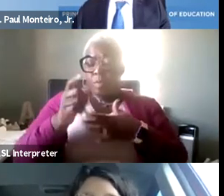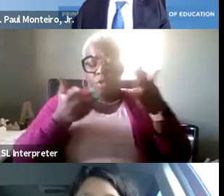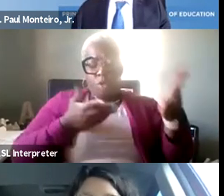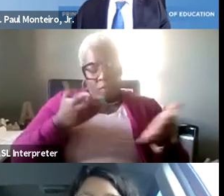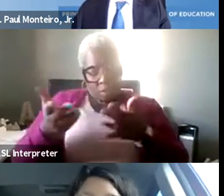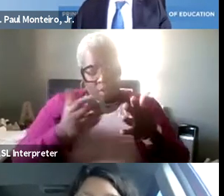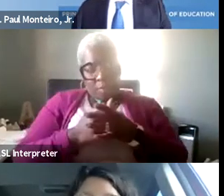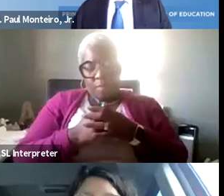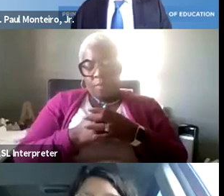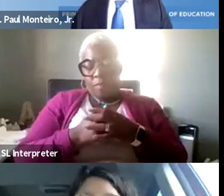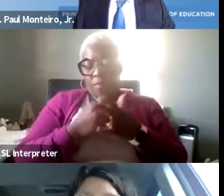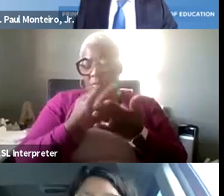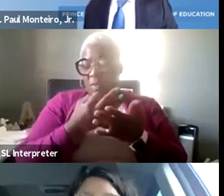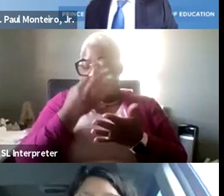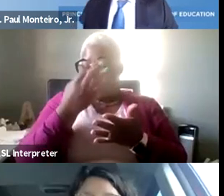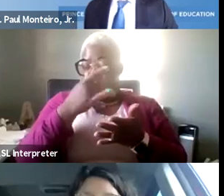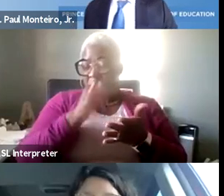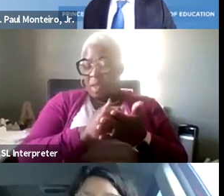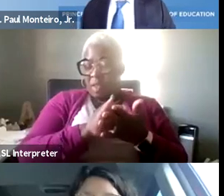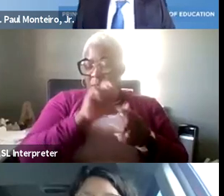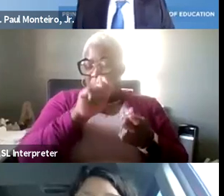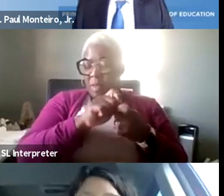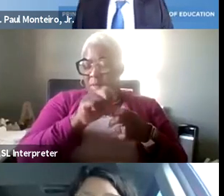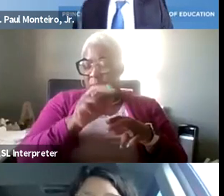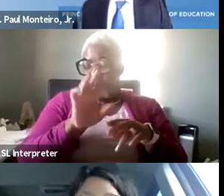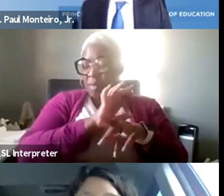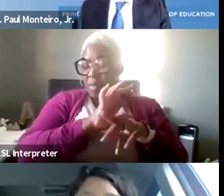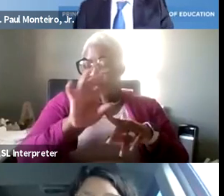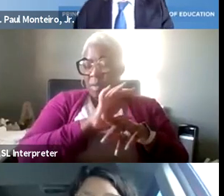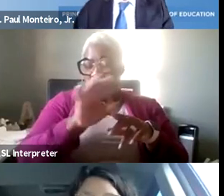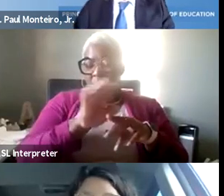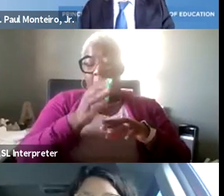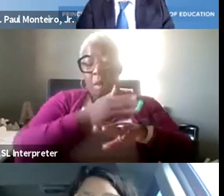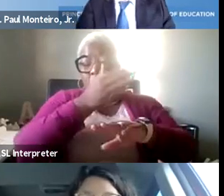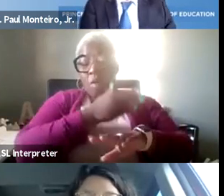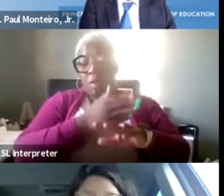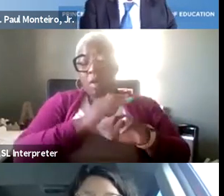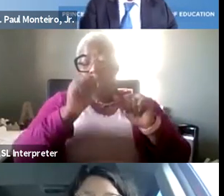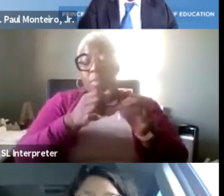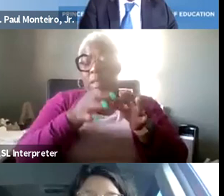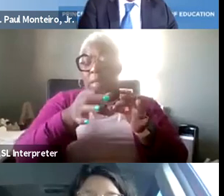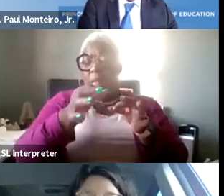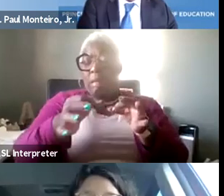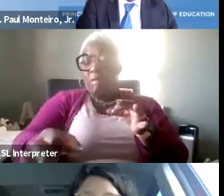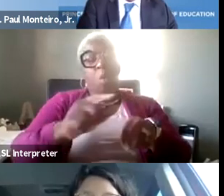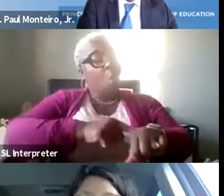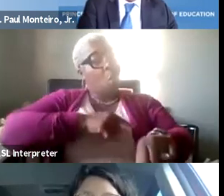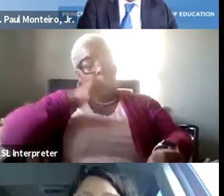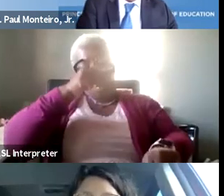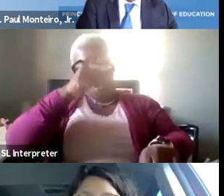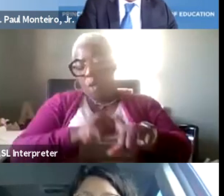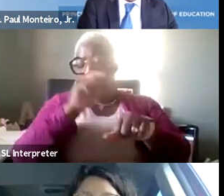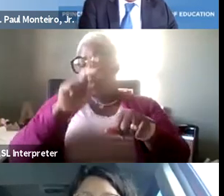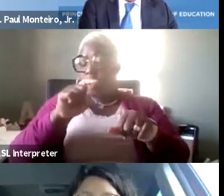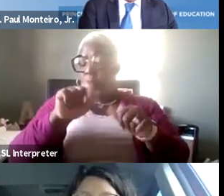serviced. Financing for this facility modernization has been delayed for too long. We should adhere